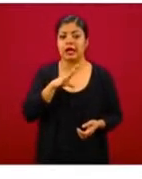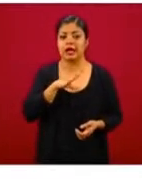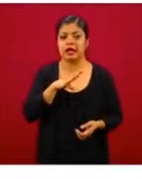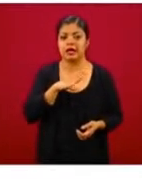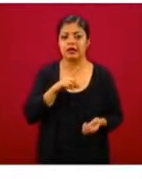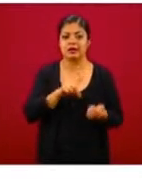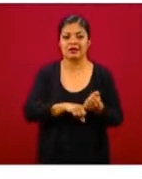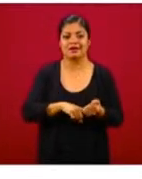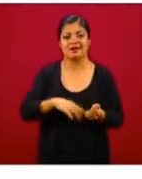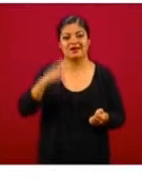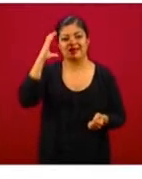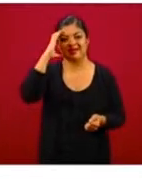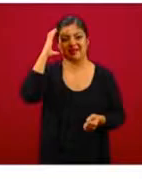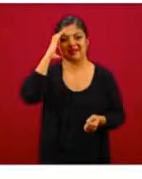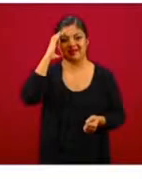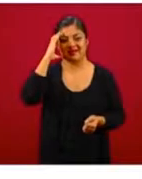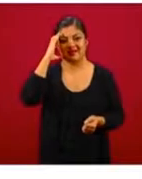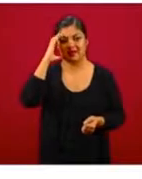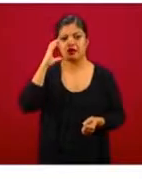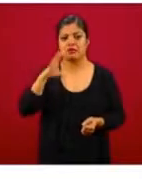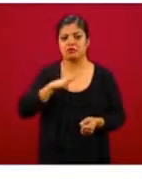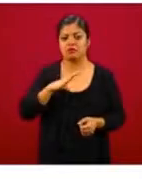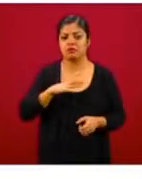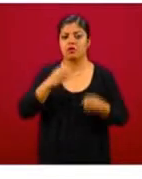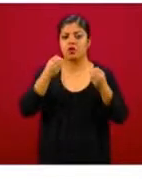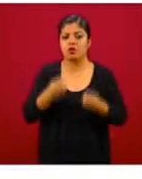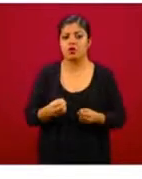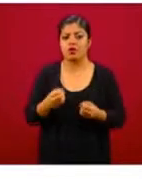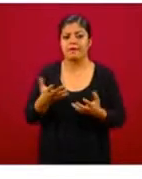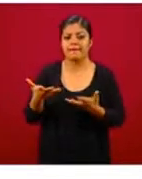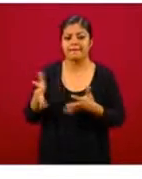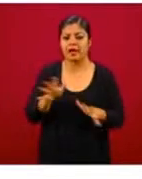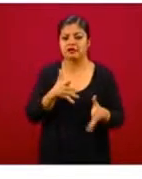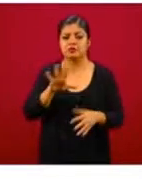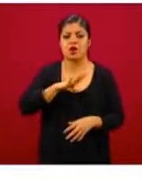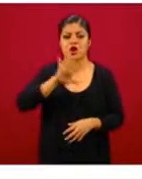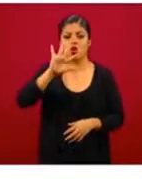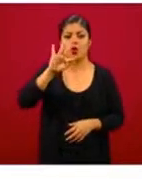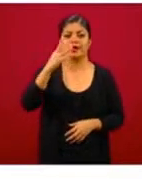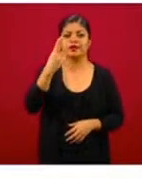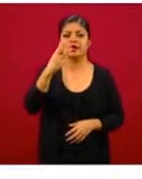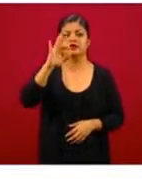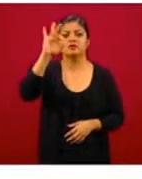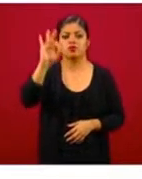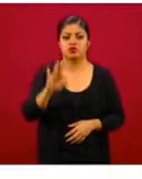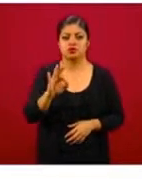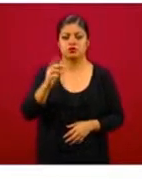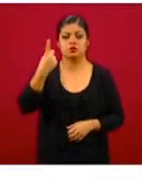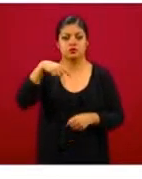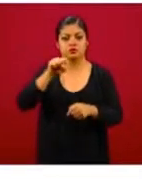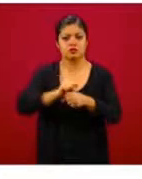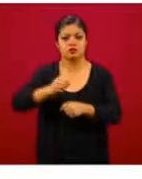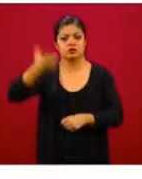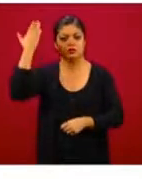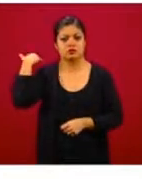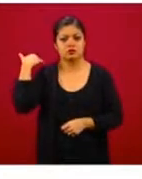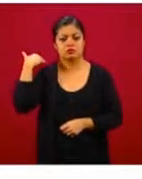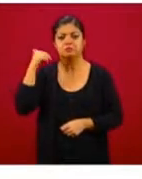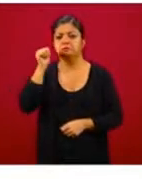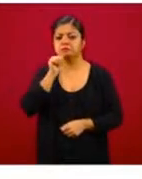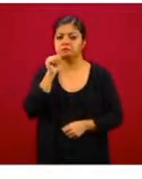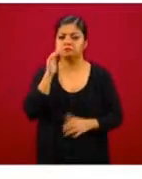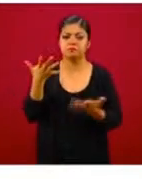statistics. And so we see how beds that are currently filled